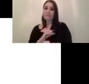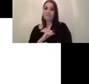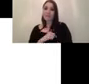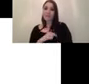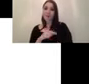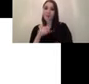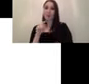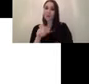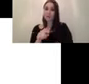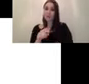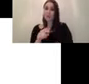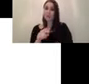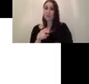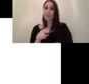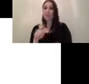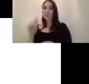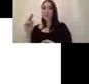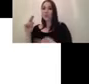defog, etc.